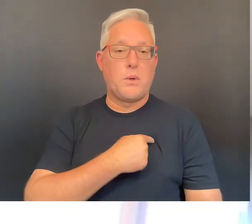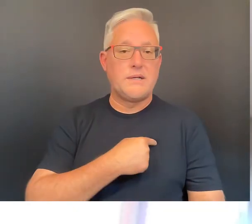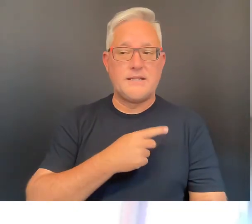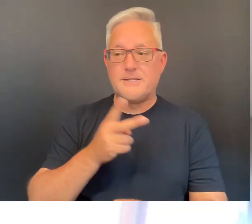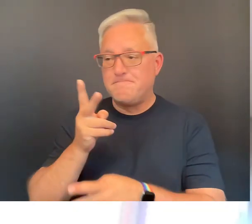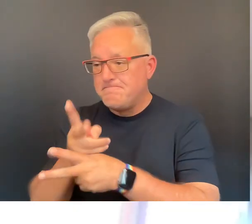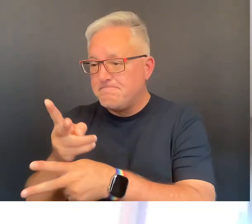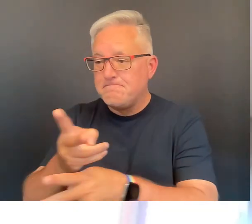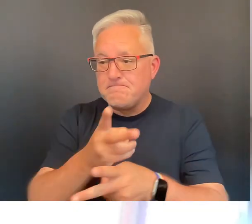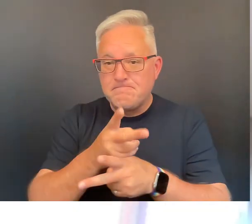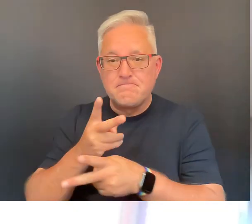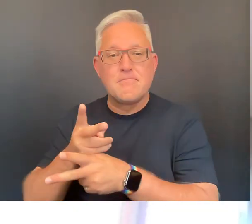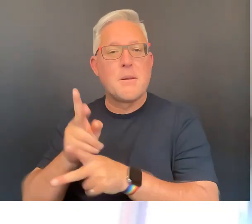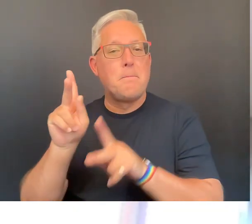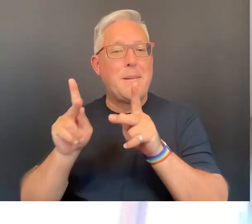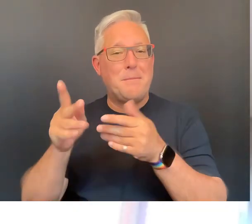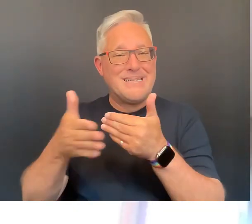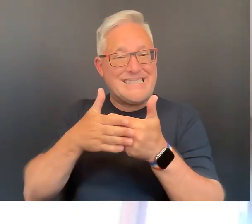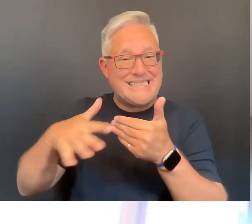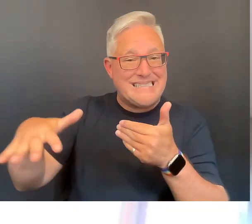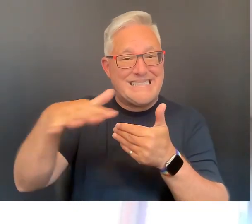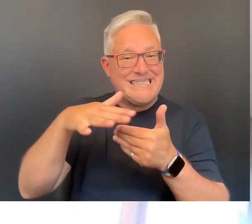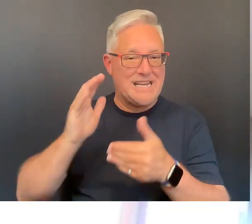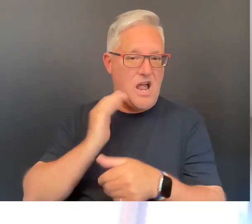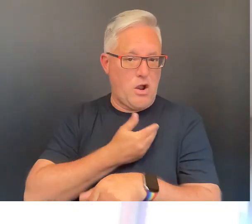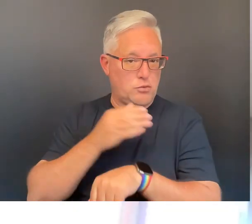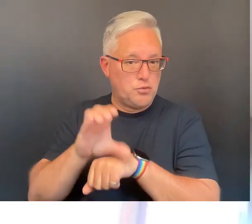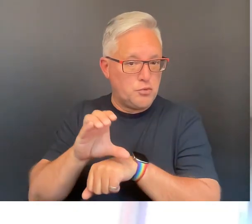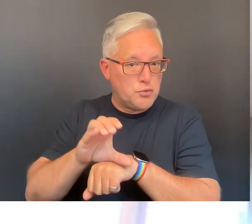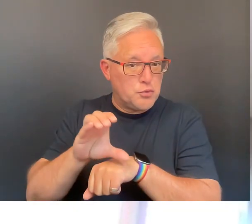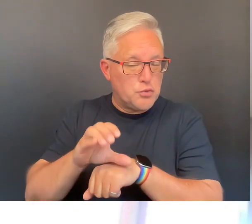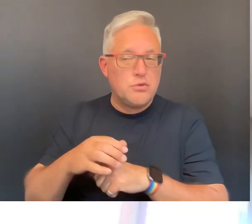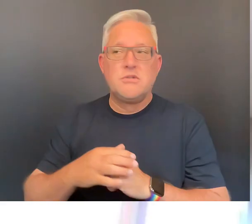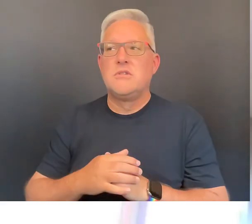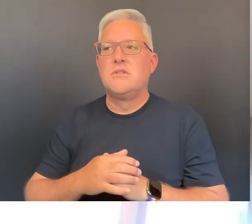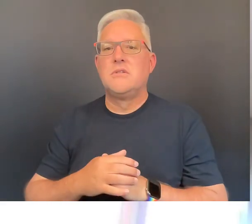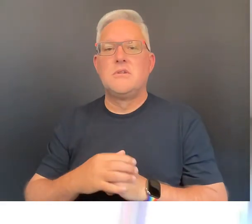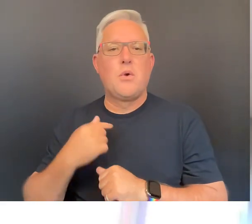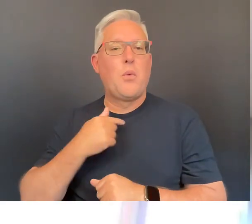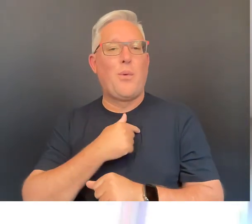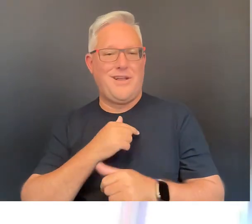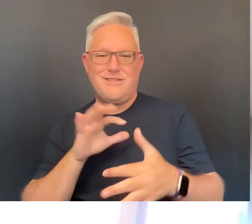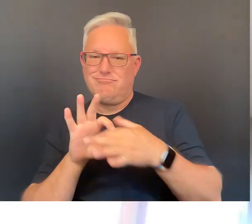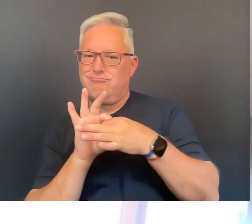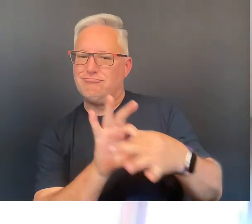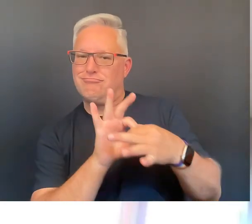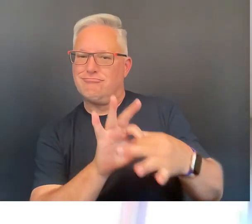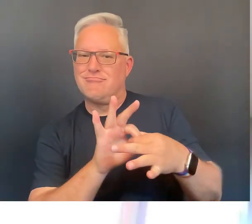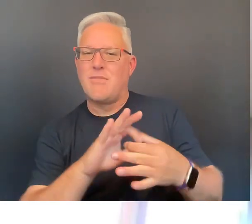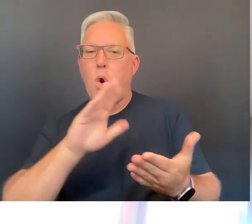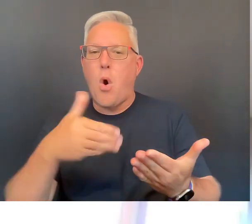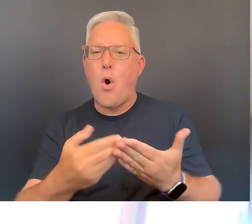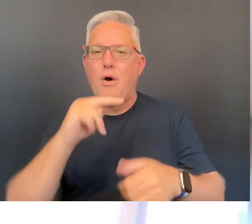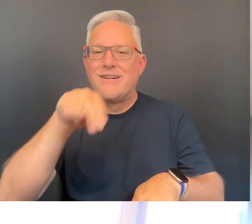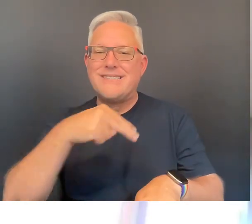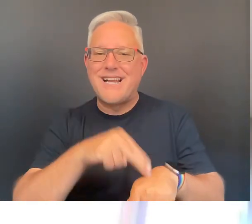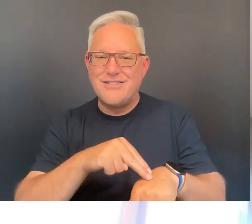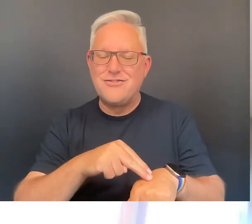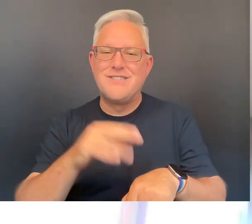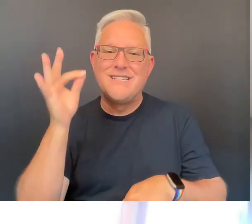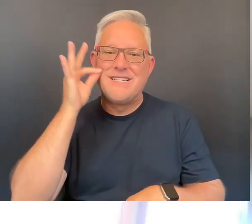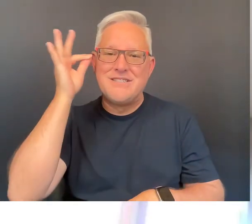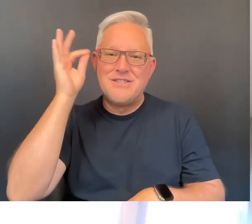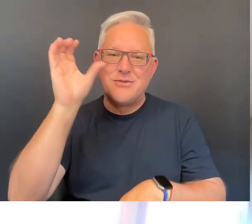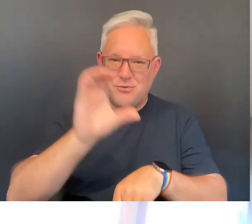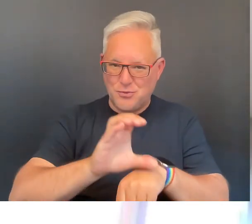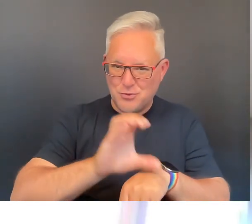tending to our church neighbors. We are deeply connected with All Nations Indian Church, where Dr. Kelly Sherman